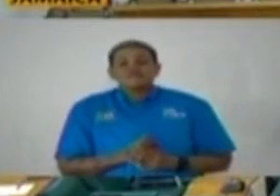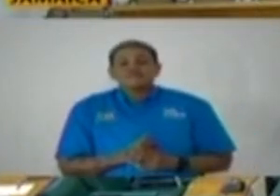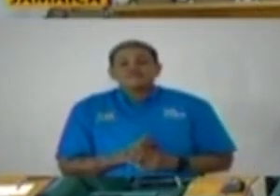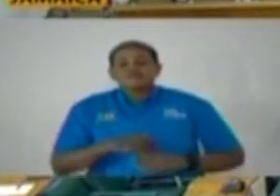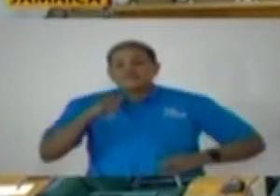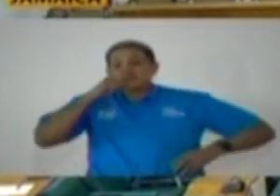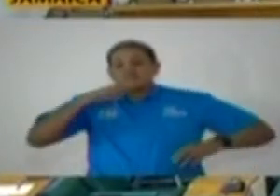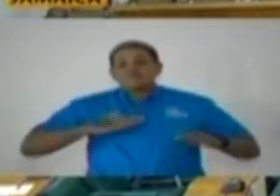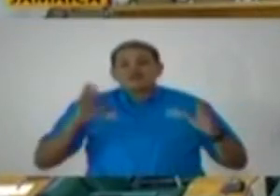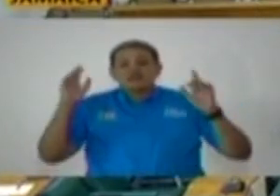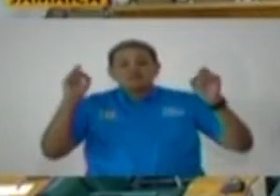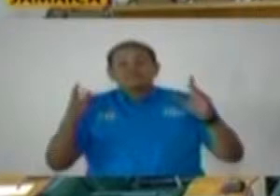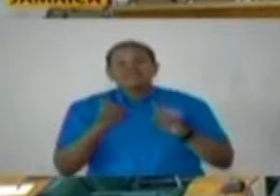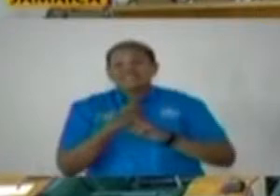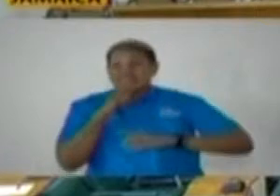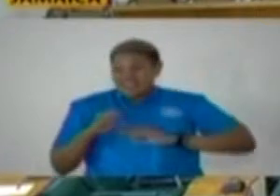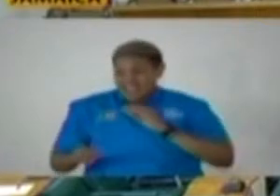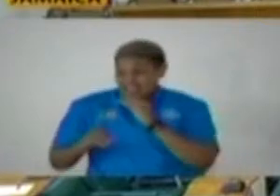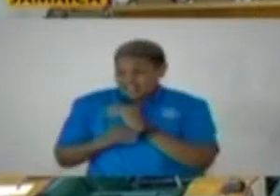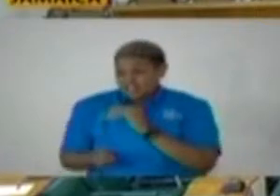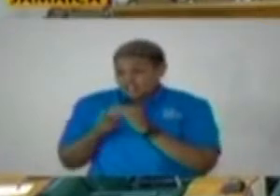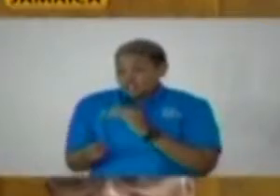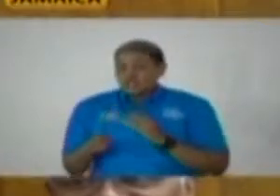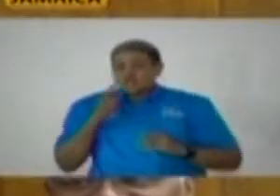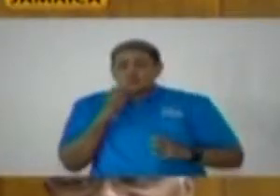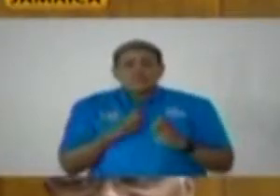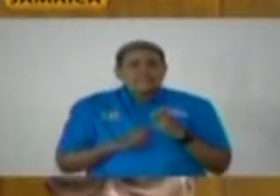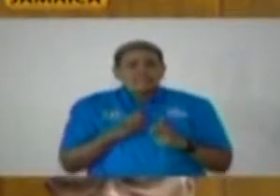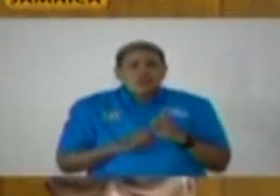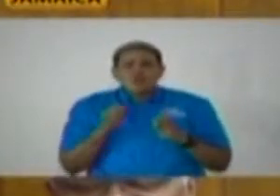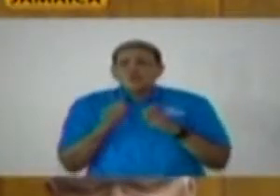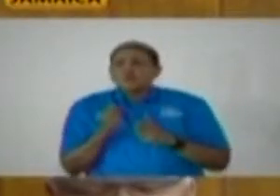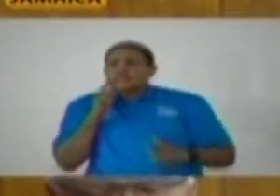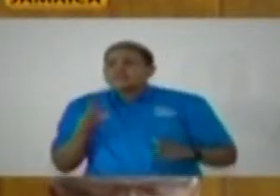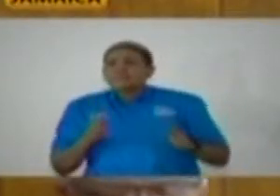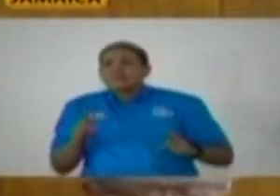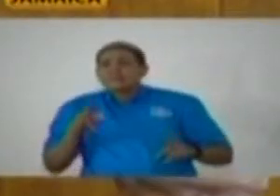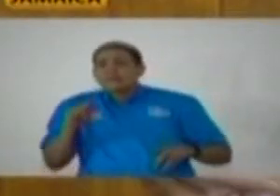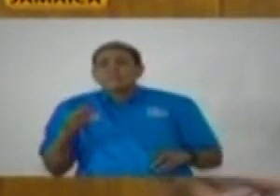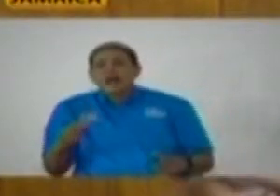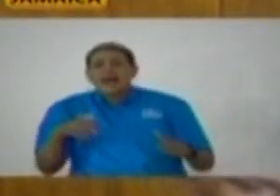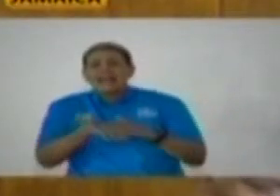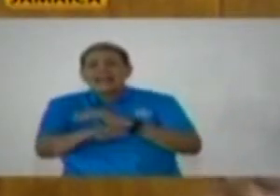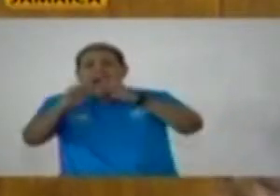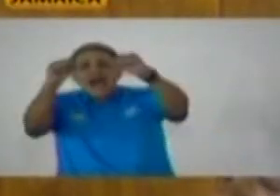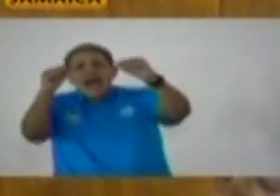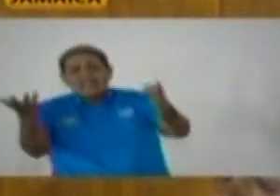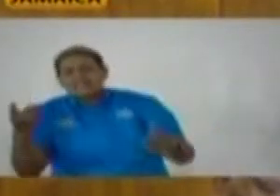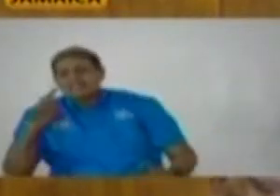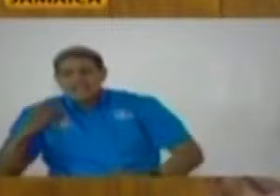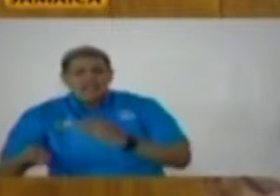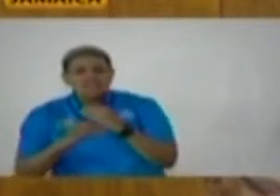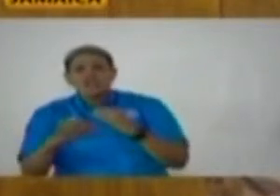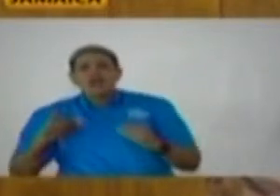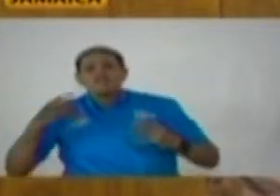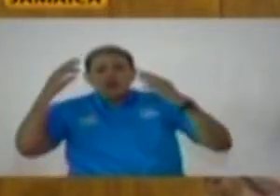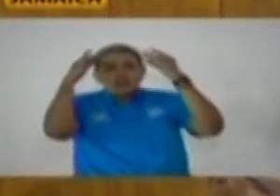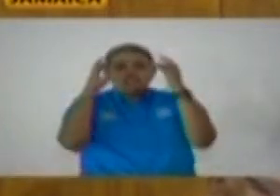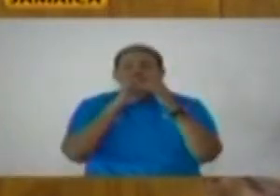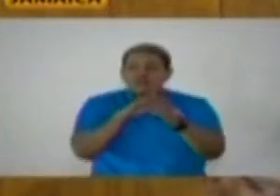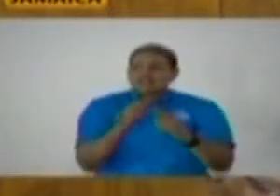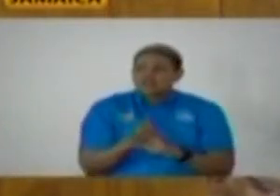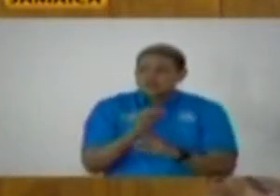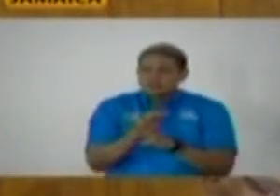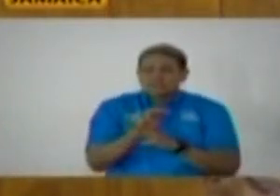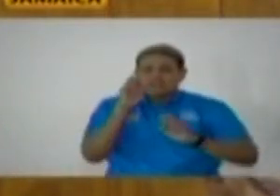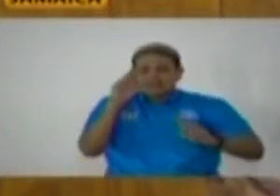Madam Speaker, in addition to the difficulties with getting people on PATH, there are also concerns, Minister